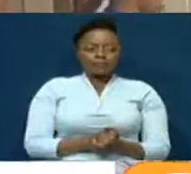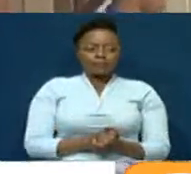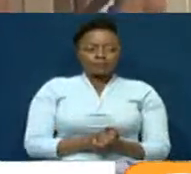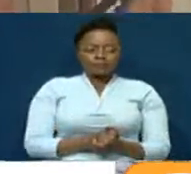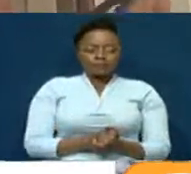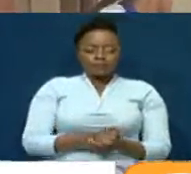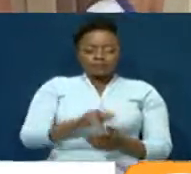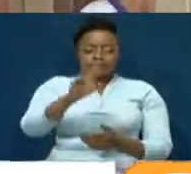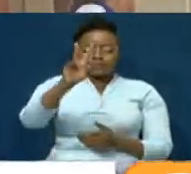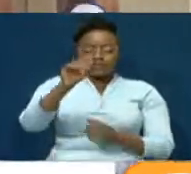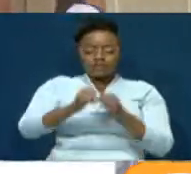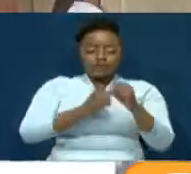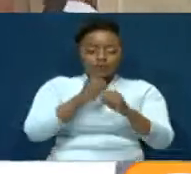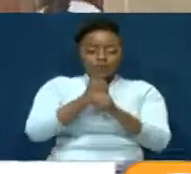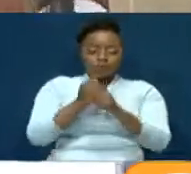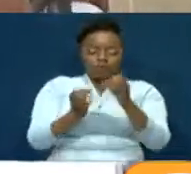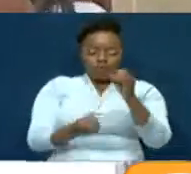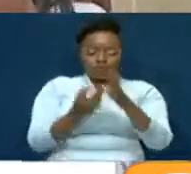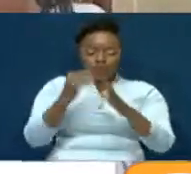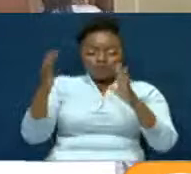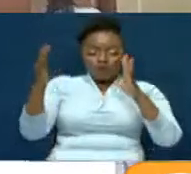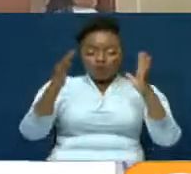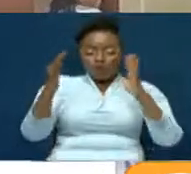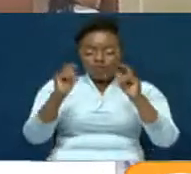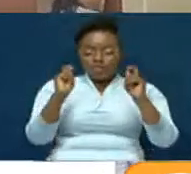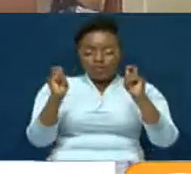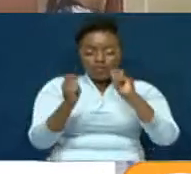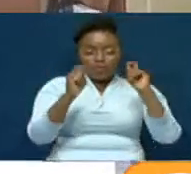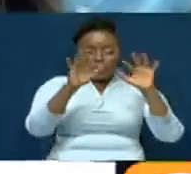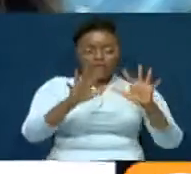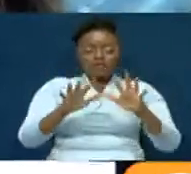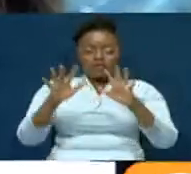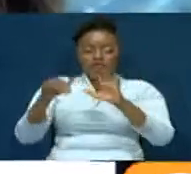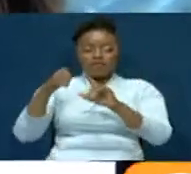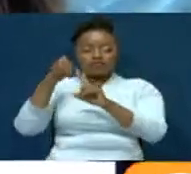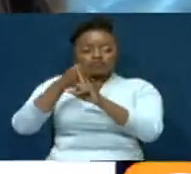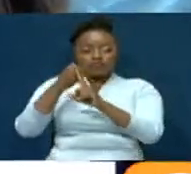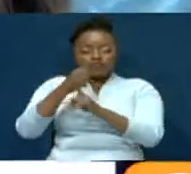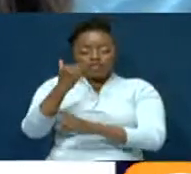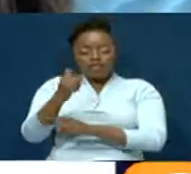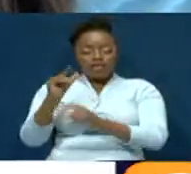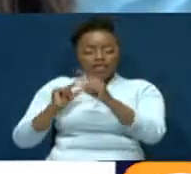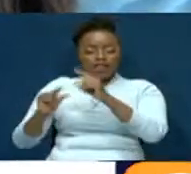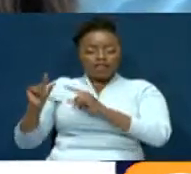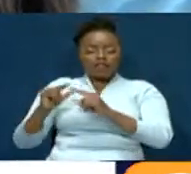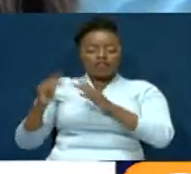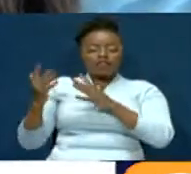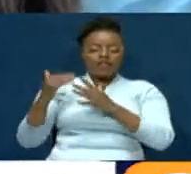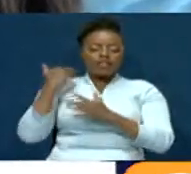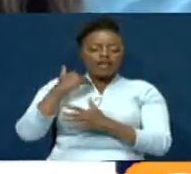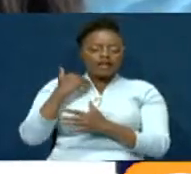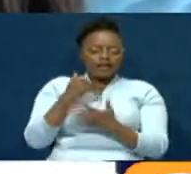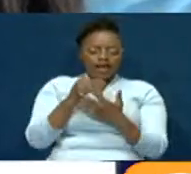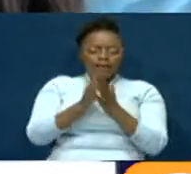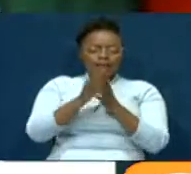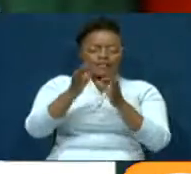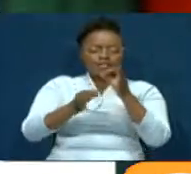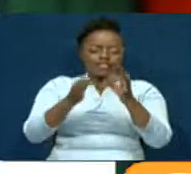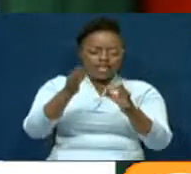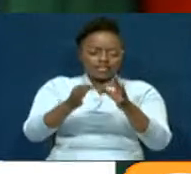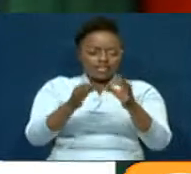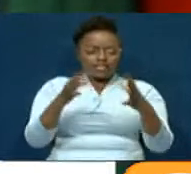For the second year running, established climate change campaigners, activists, younger generation of climate justice advocates and